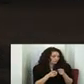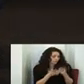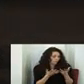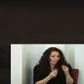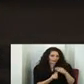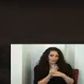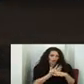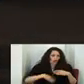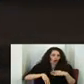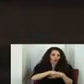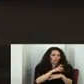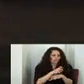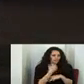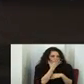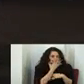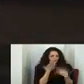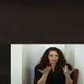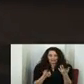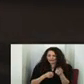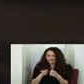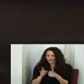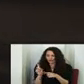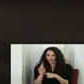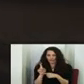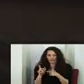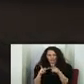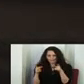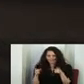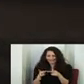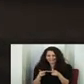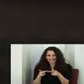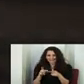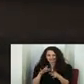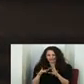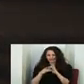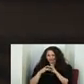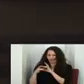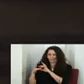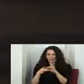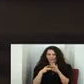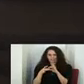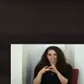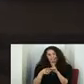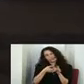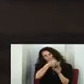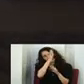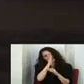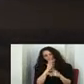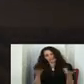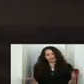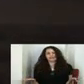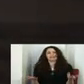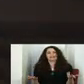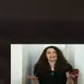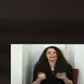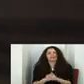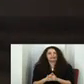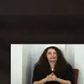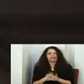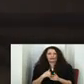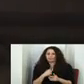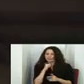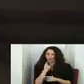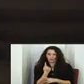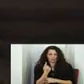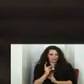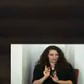should look like. Controlling where their place is in relationship to God is. You know, I'm not one of those